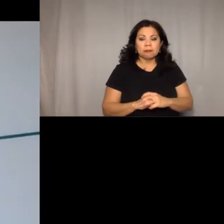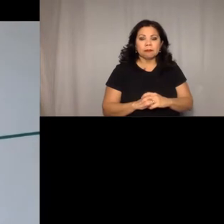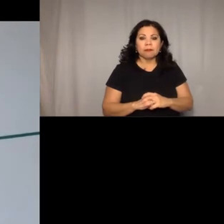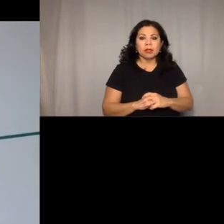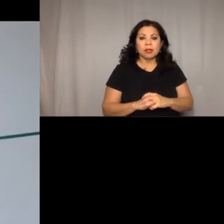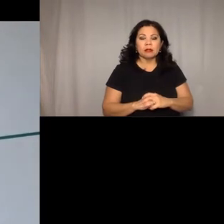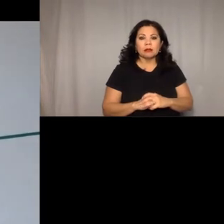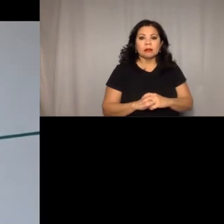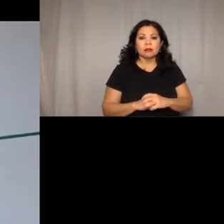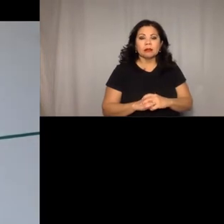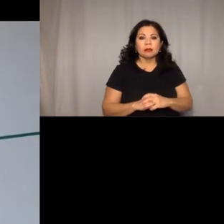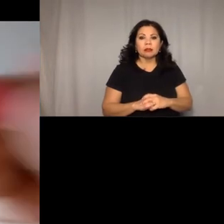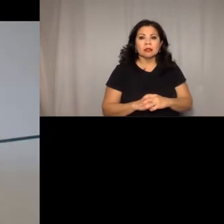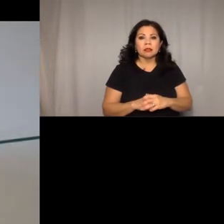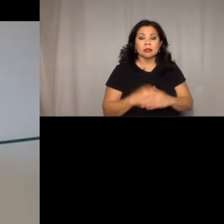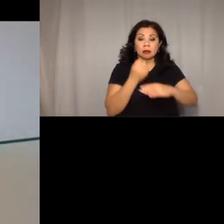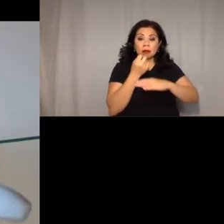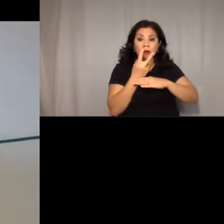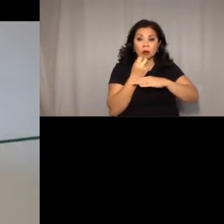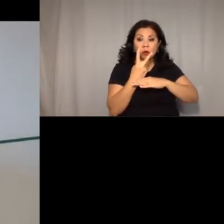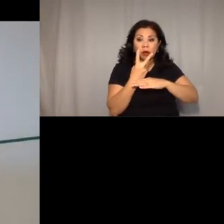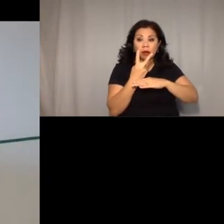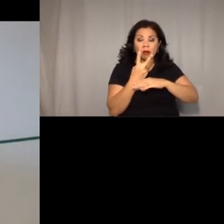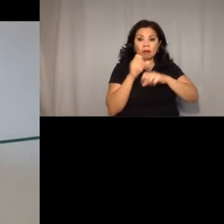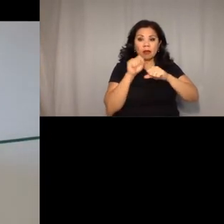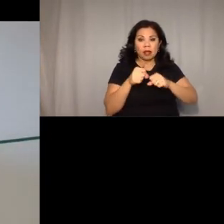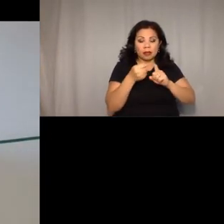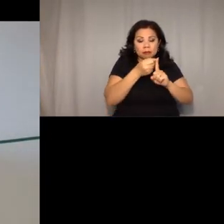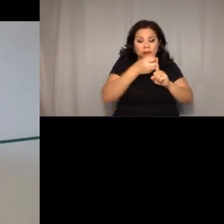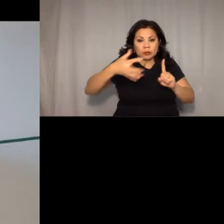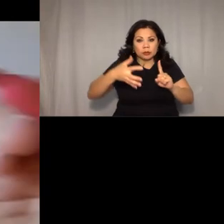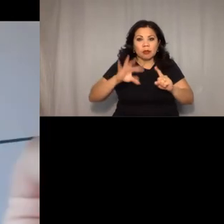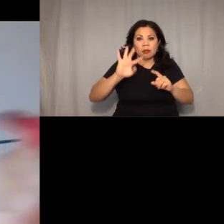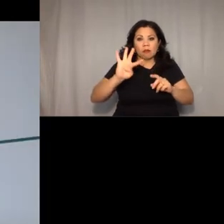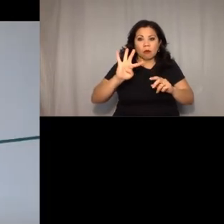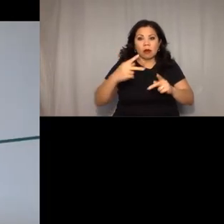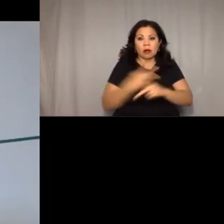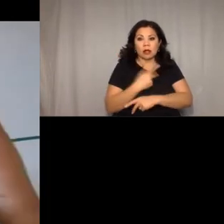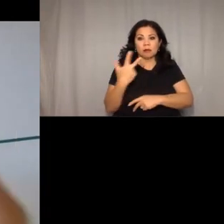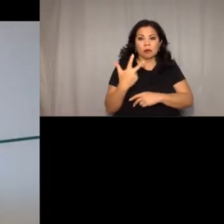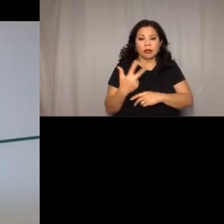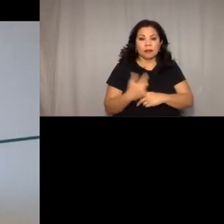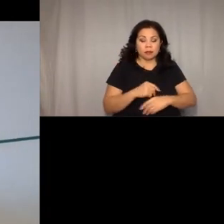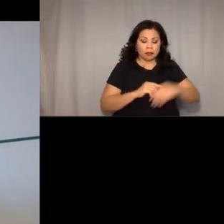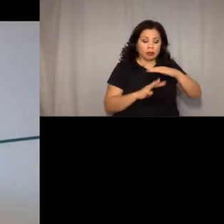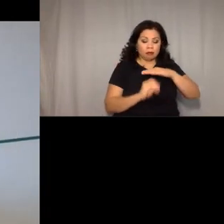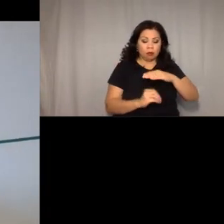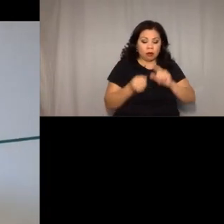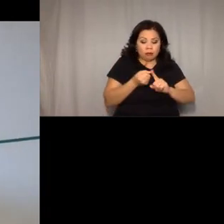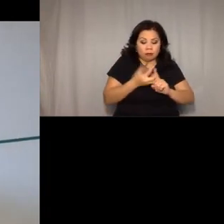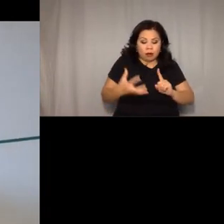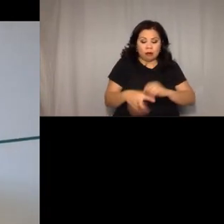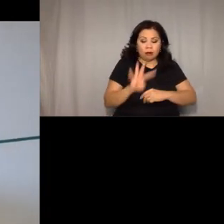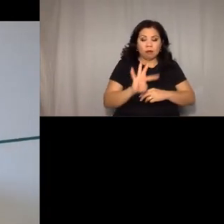Okay, for 12, I can break 12 down into 4 times 3 and 40 into